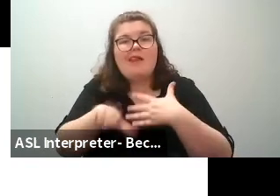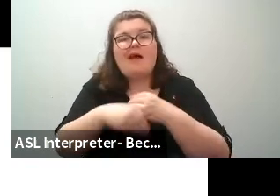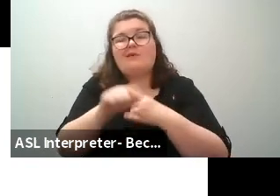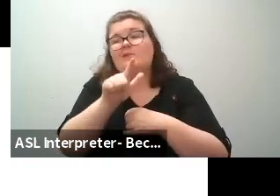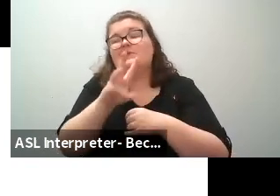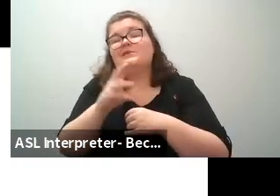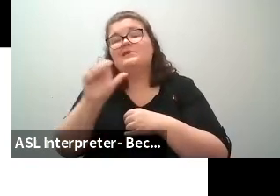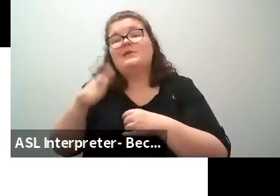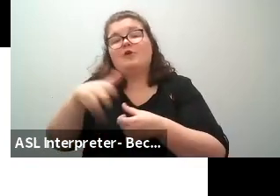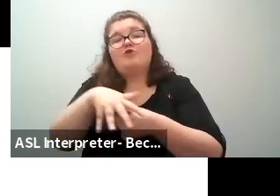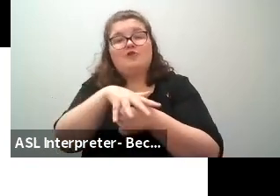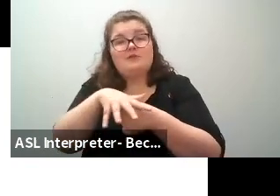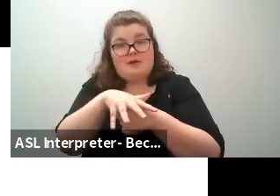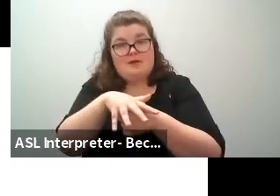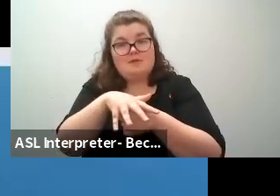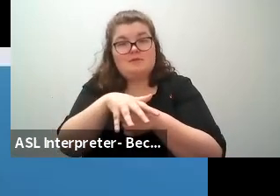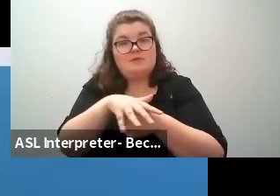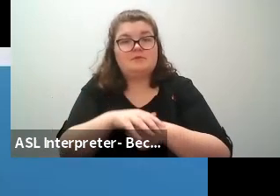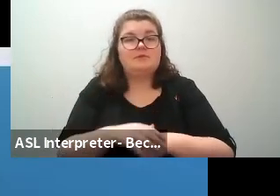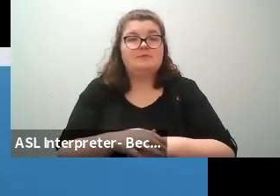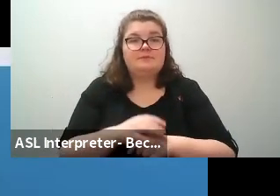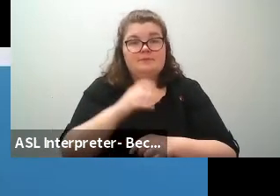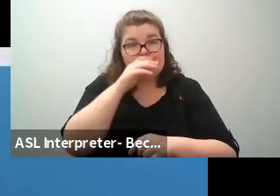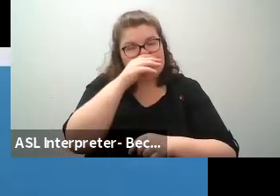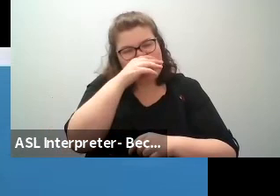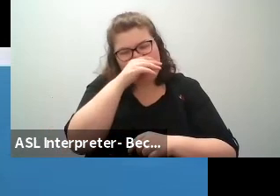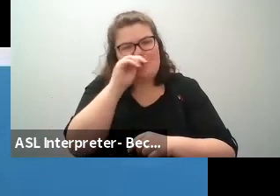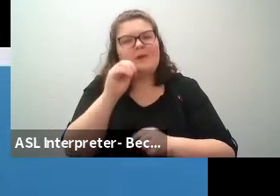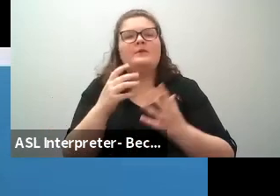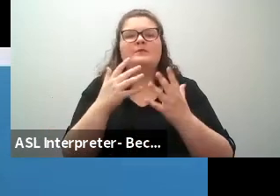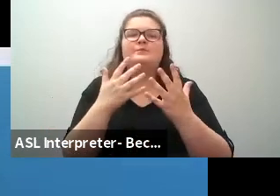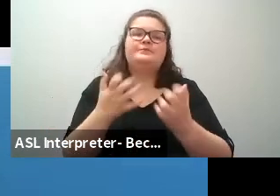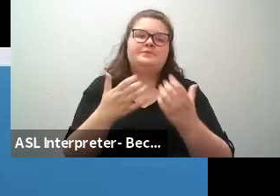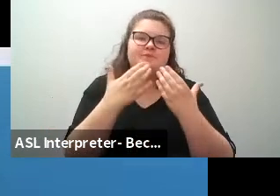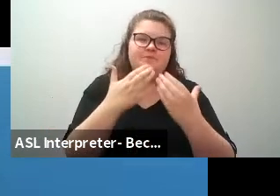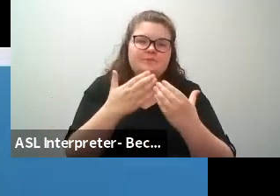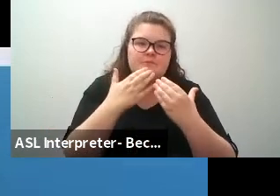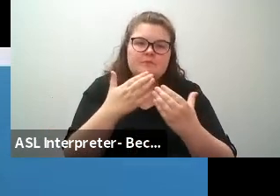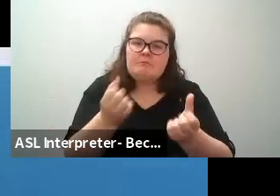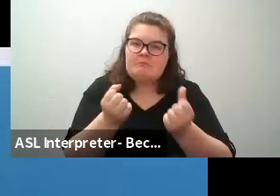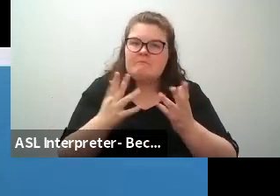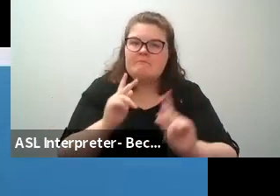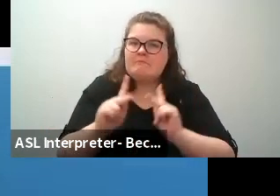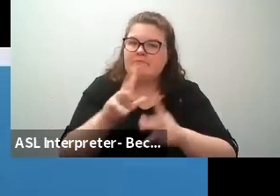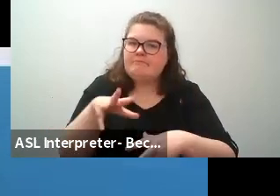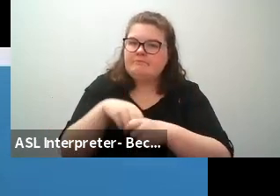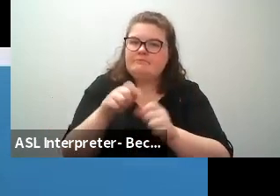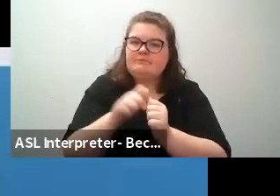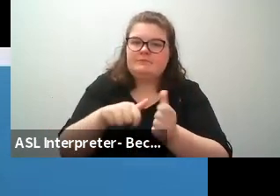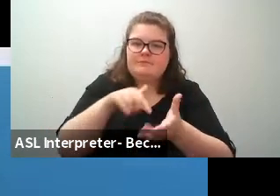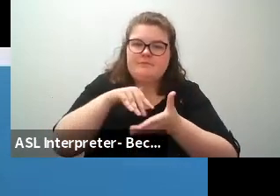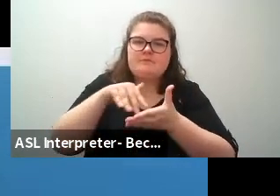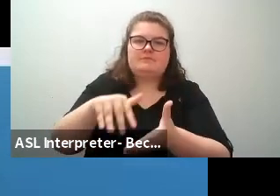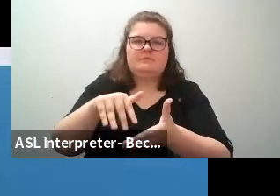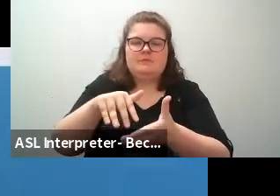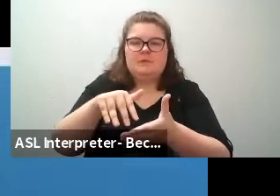we look across our whole population. So I'd like to acknowledge the large number of people that were involved in this body of